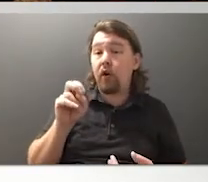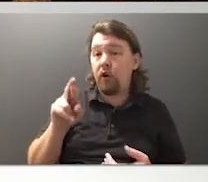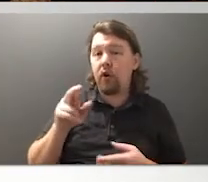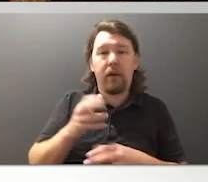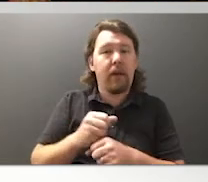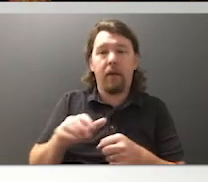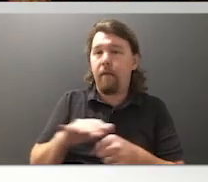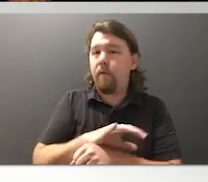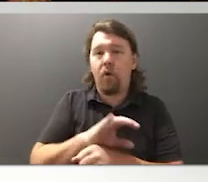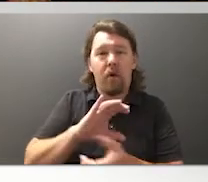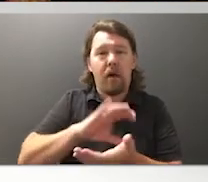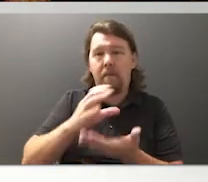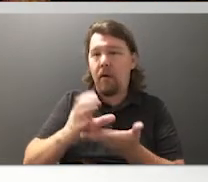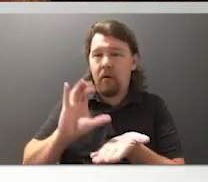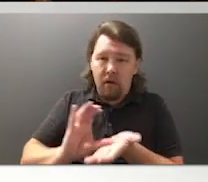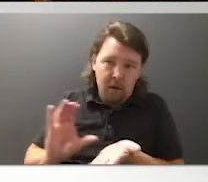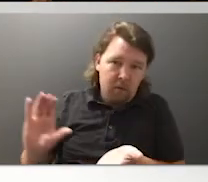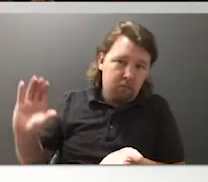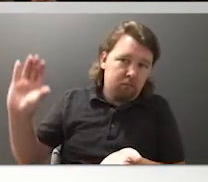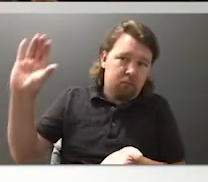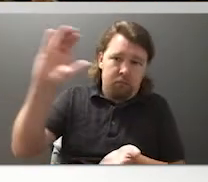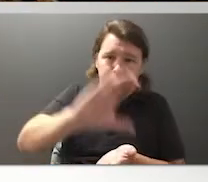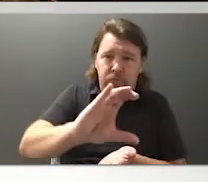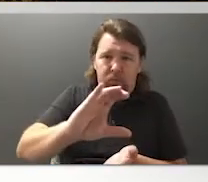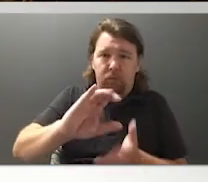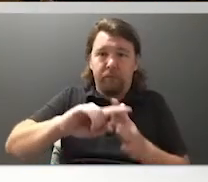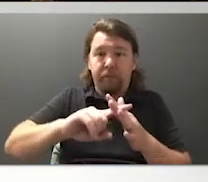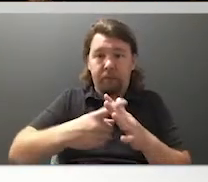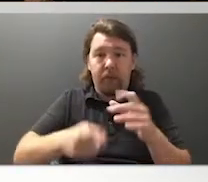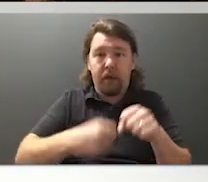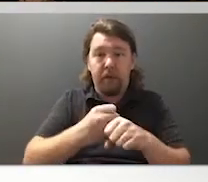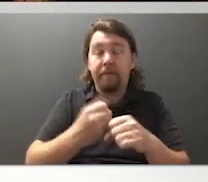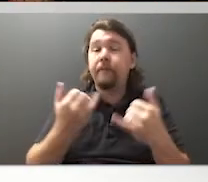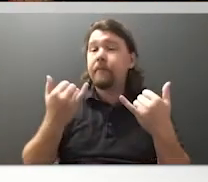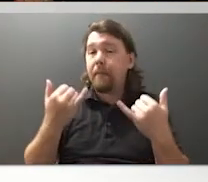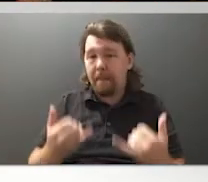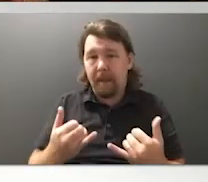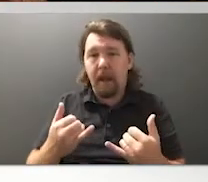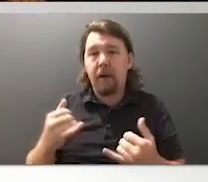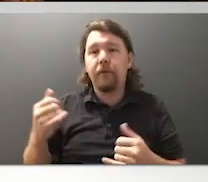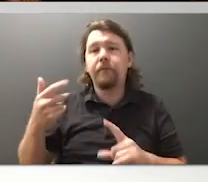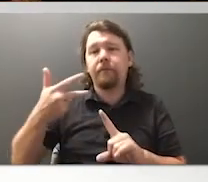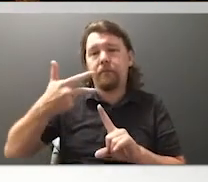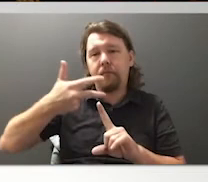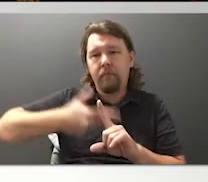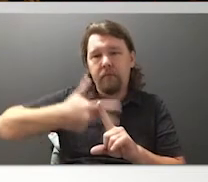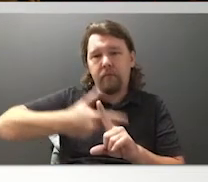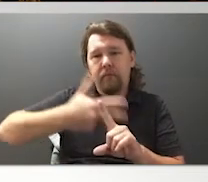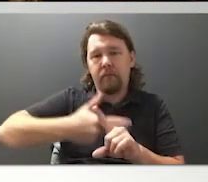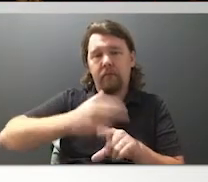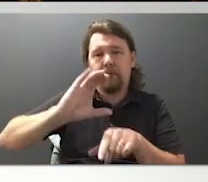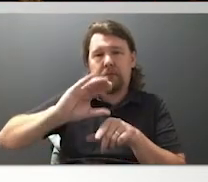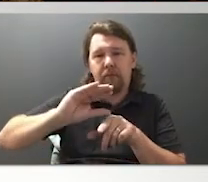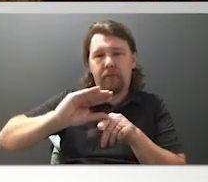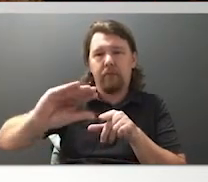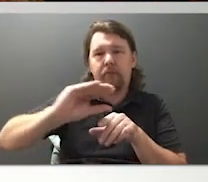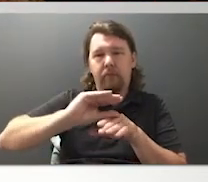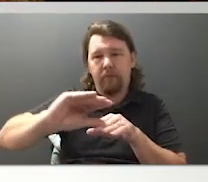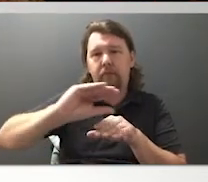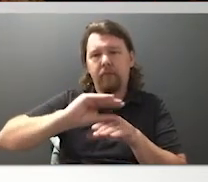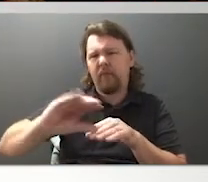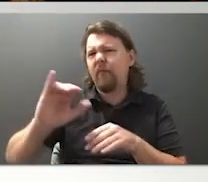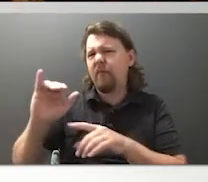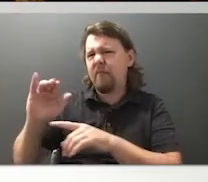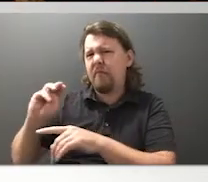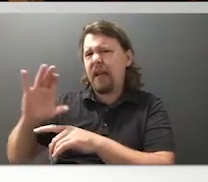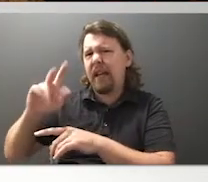amount in the beginning of the year. Now it's going to be distributed on a quarterly basis, which I understand is how McKay has been doing it